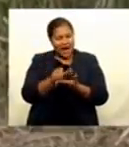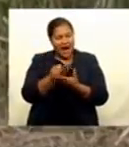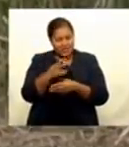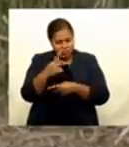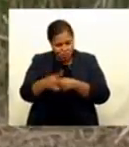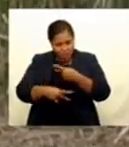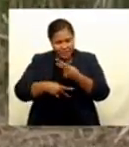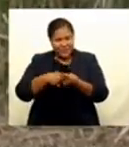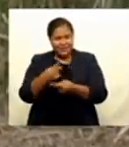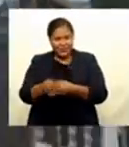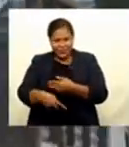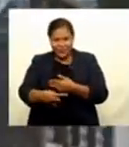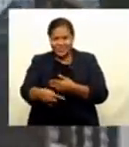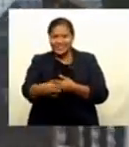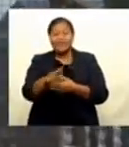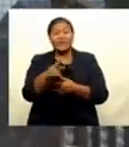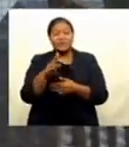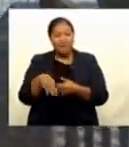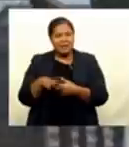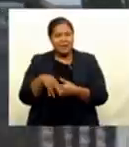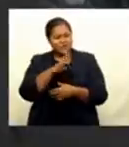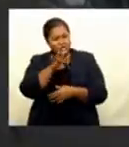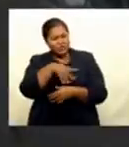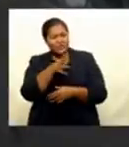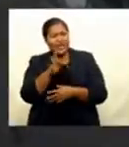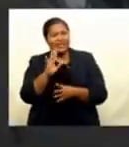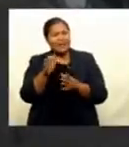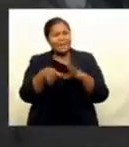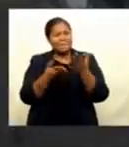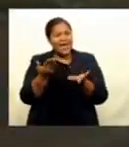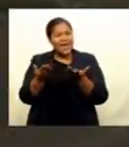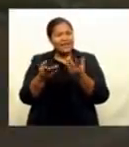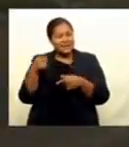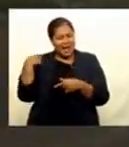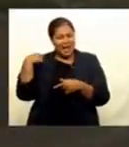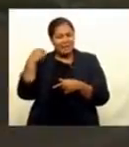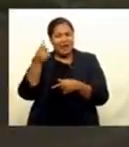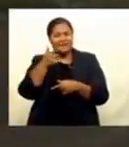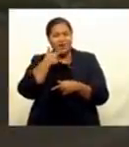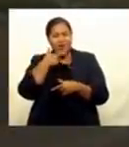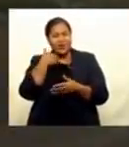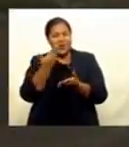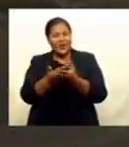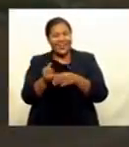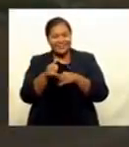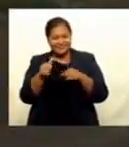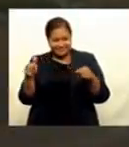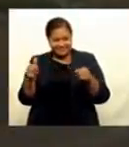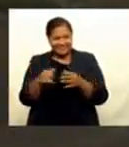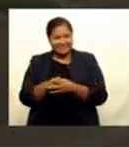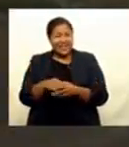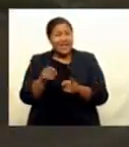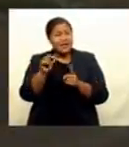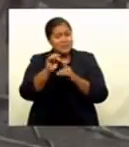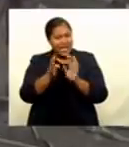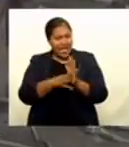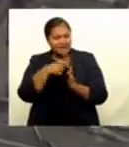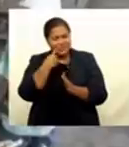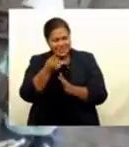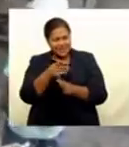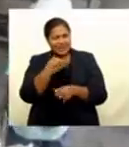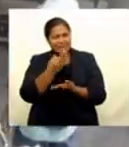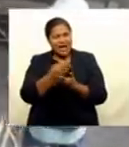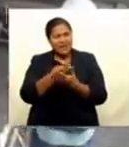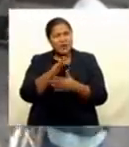out an app for members to check their balances and apply for loans online. Bainimarama says the fund is working on its strategic plan